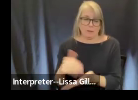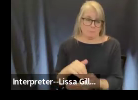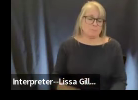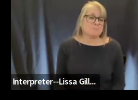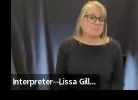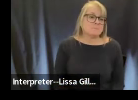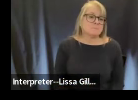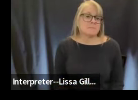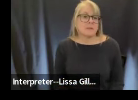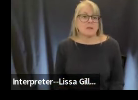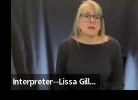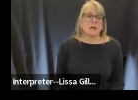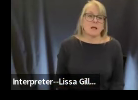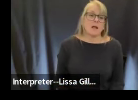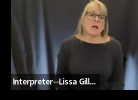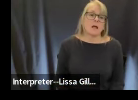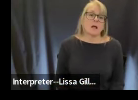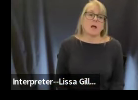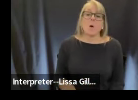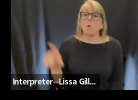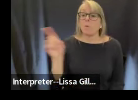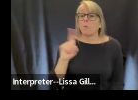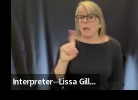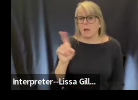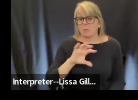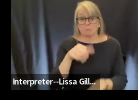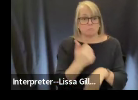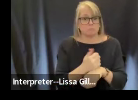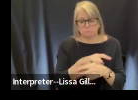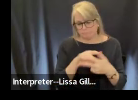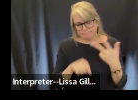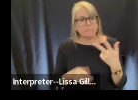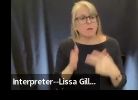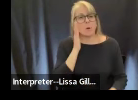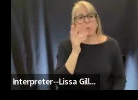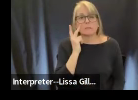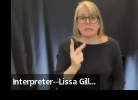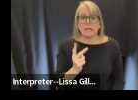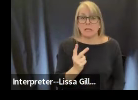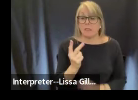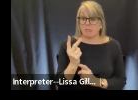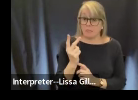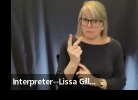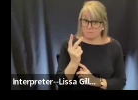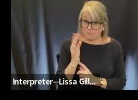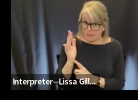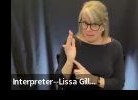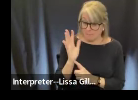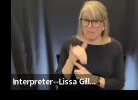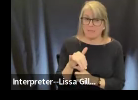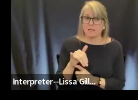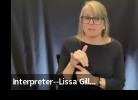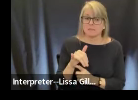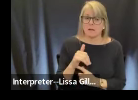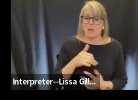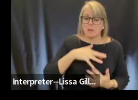some advice on where some of these things should be. Again, you'll see the flame icon as our smoke and fire detector